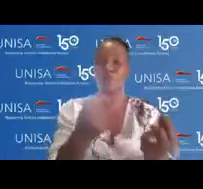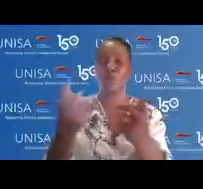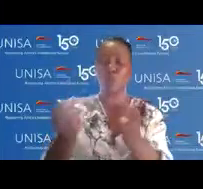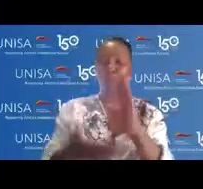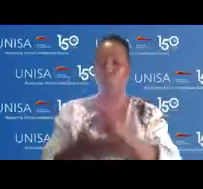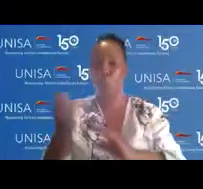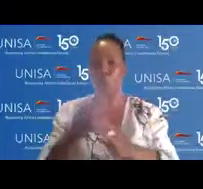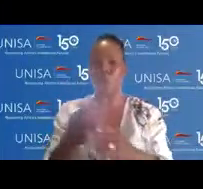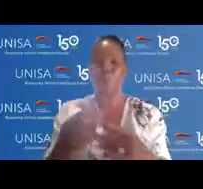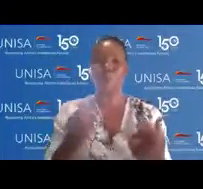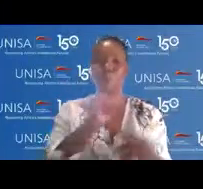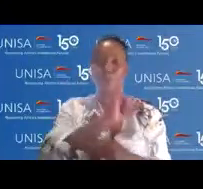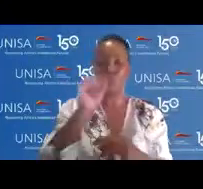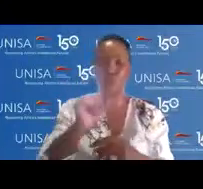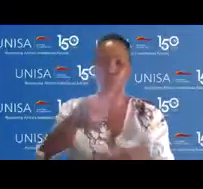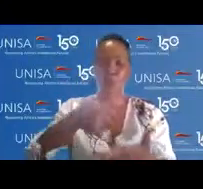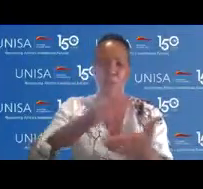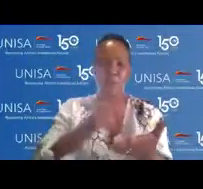I'll show you here.